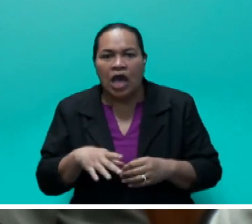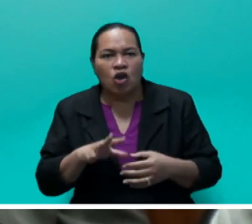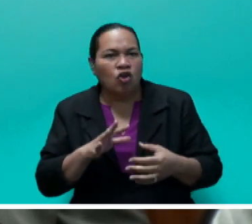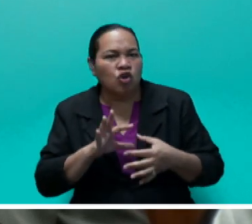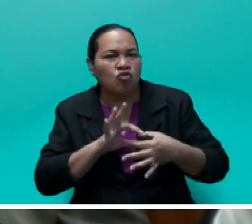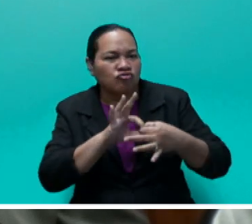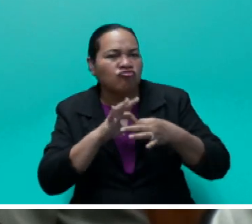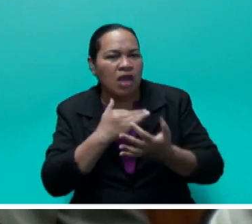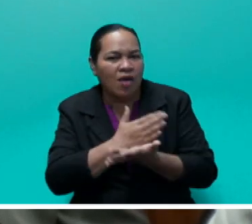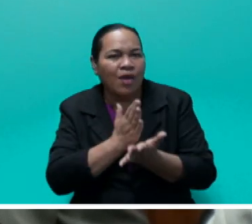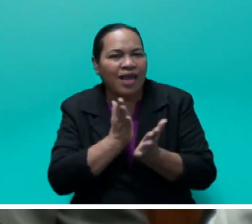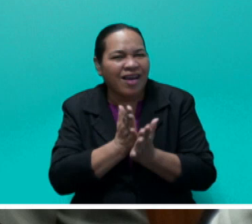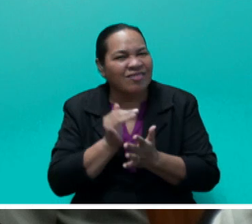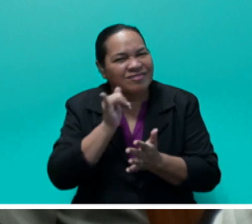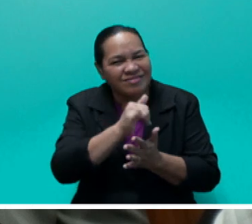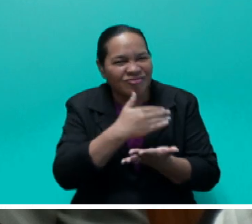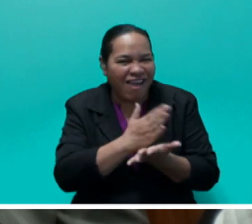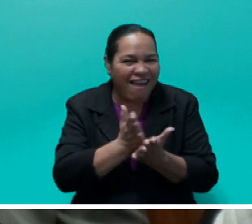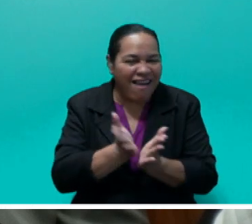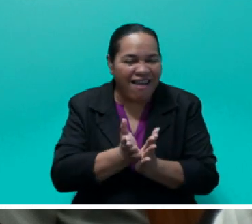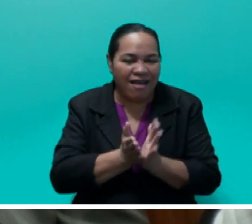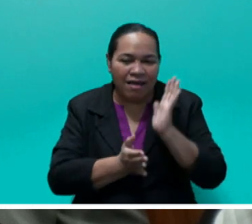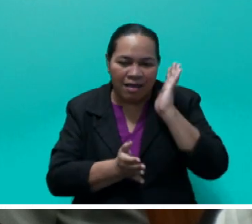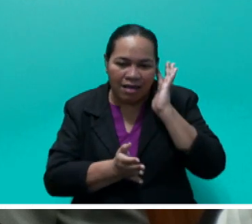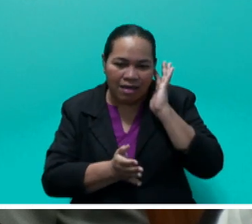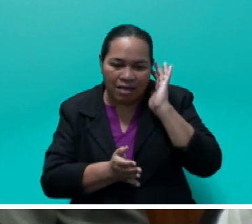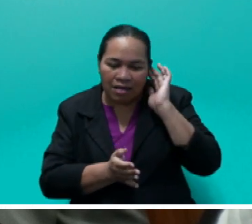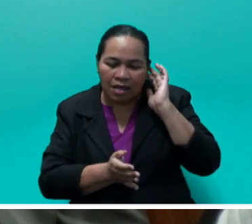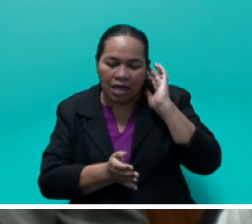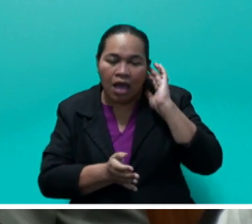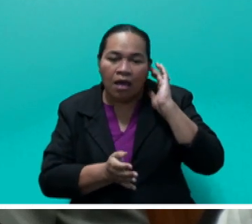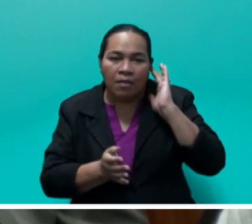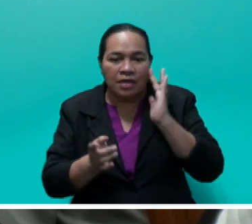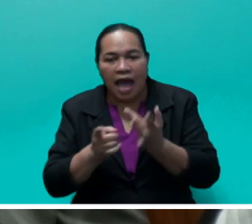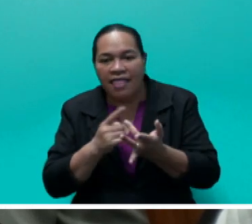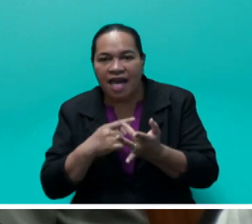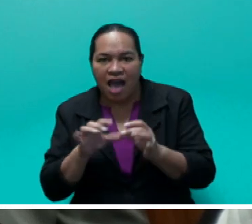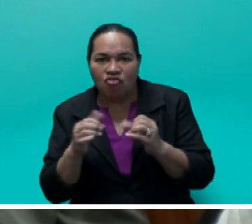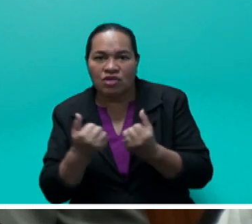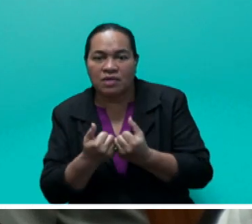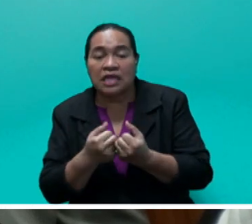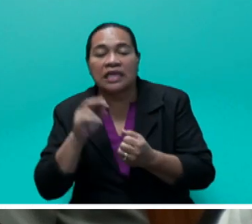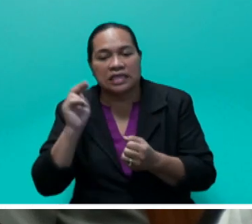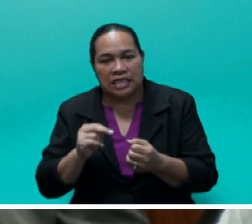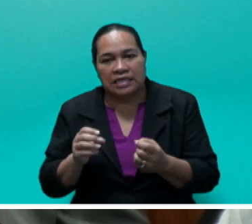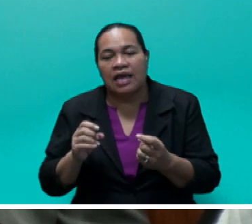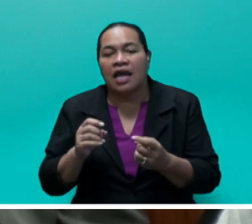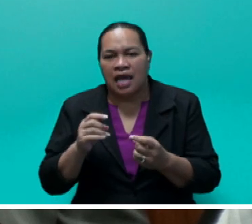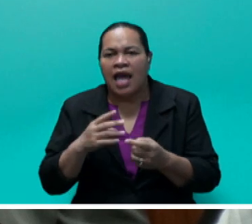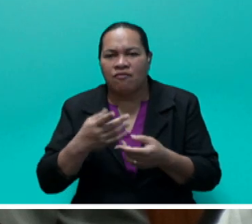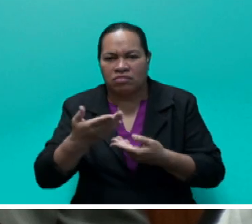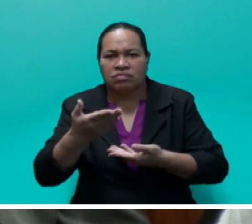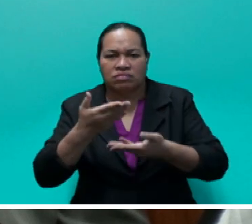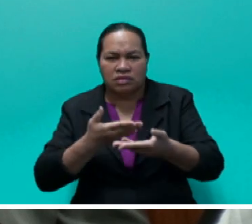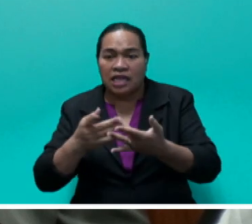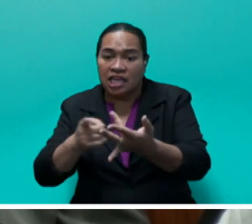alliances. Mr. Speaker, sir, traditional bilateral air services agreements often involve reciprocal benefits, where each